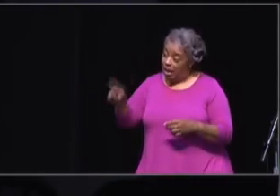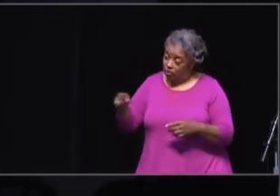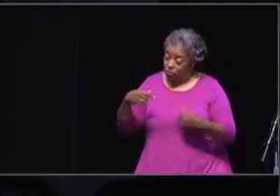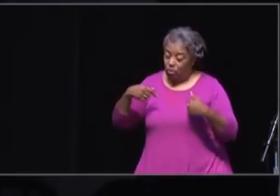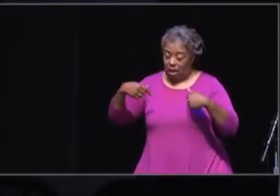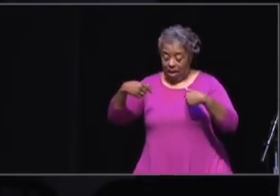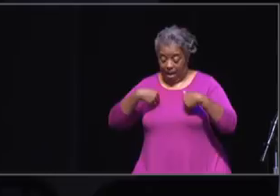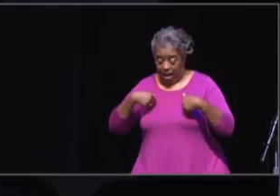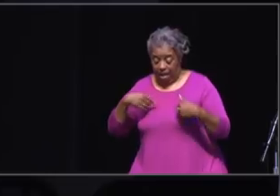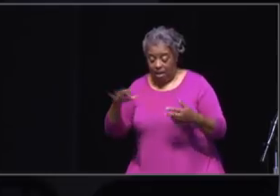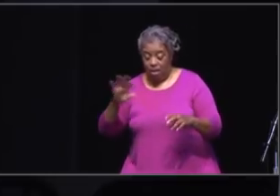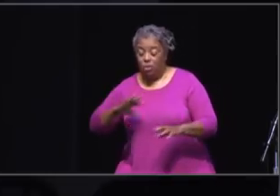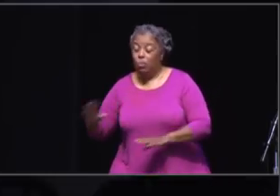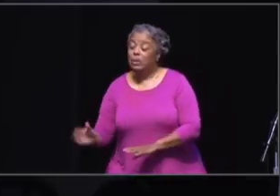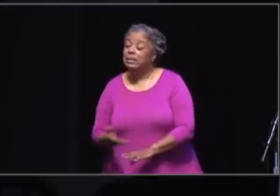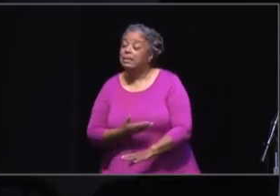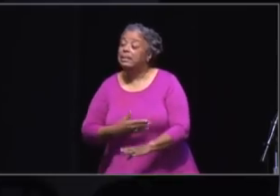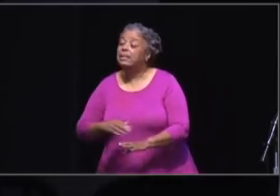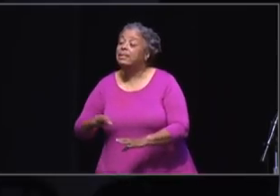if I was